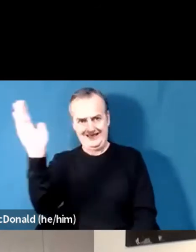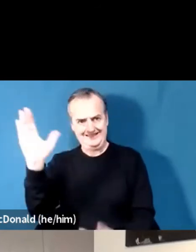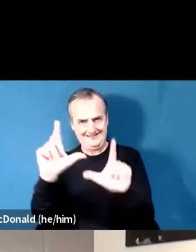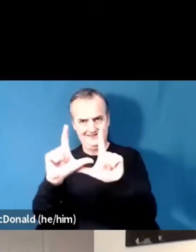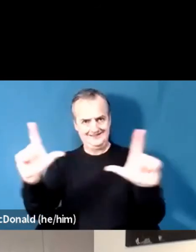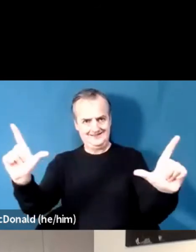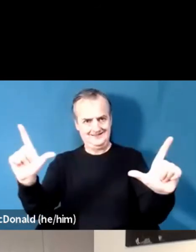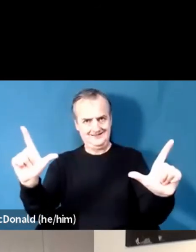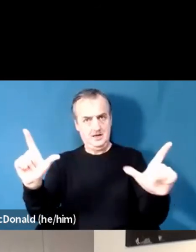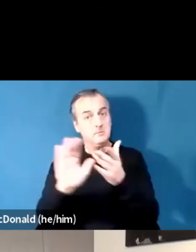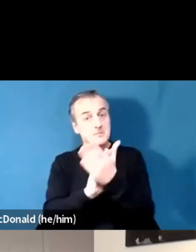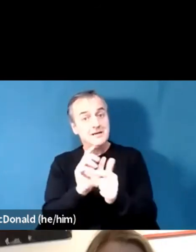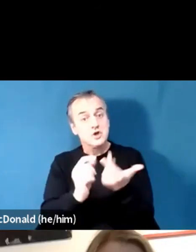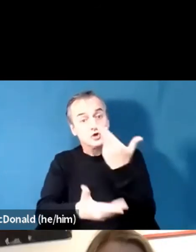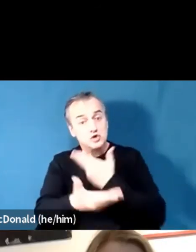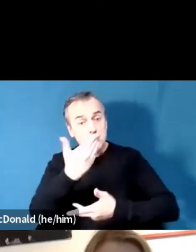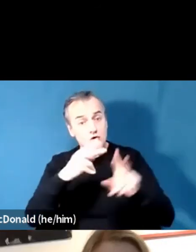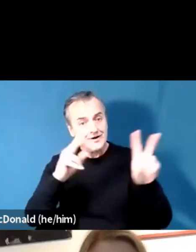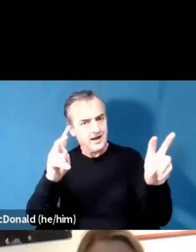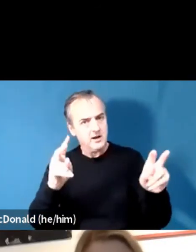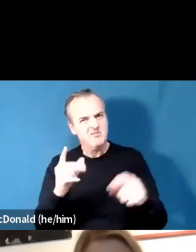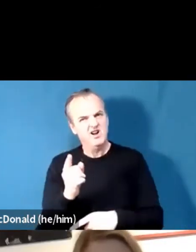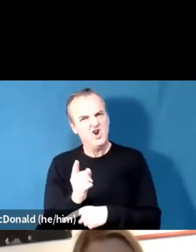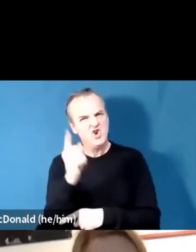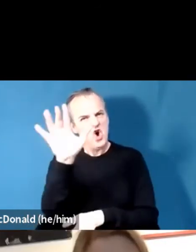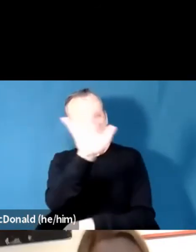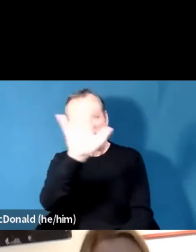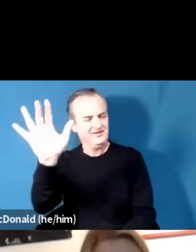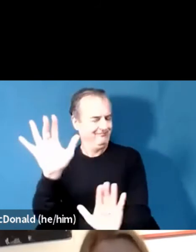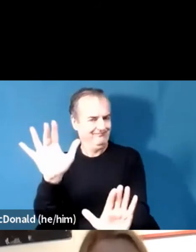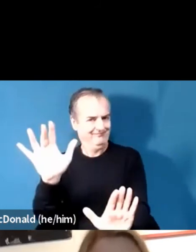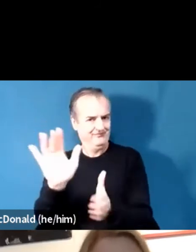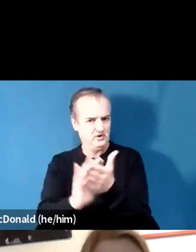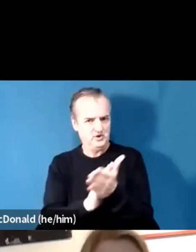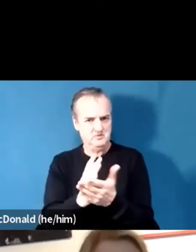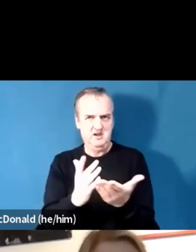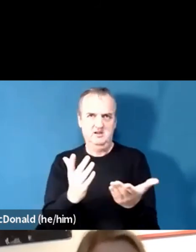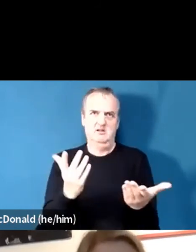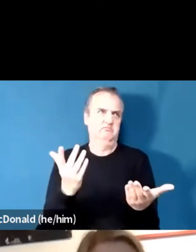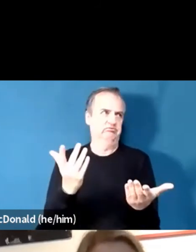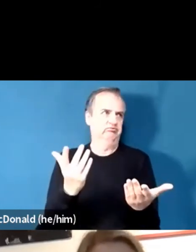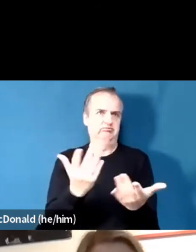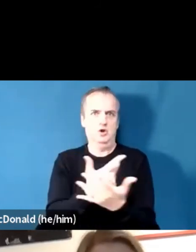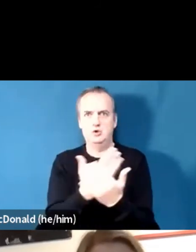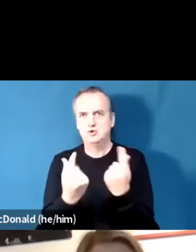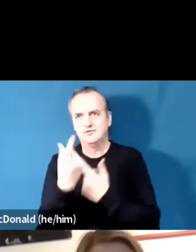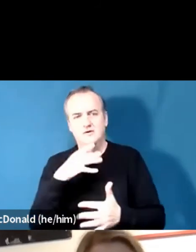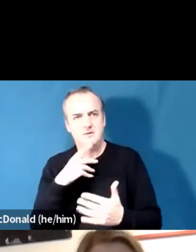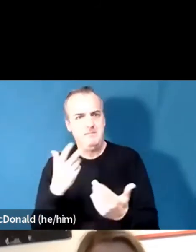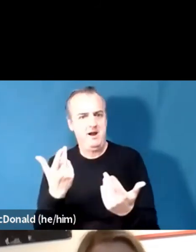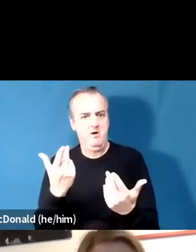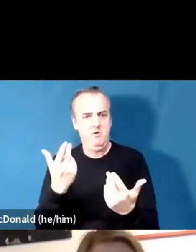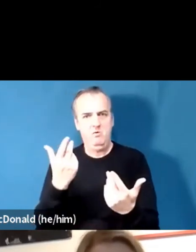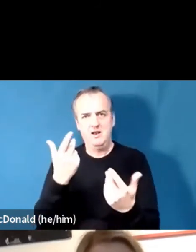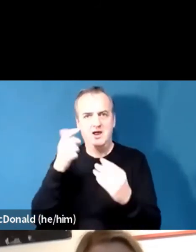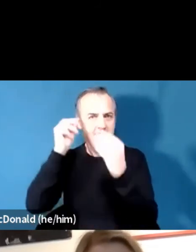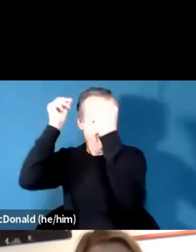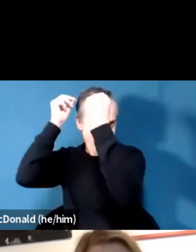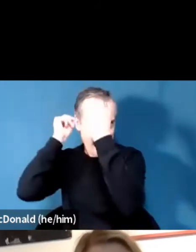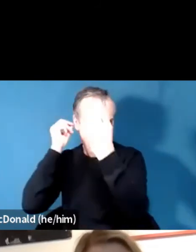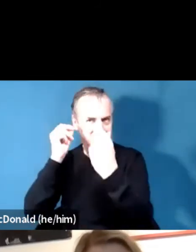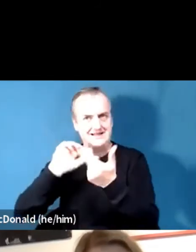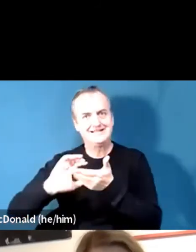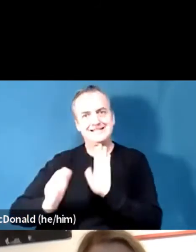us a northern story. We're not looking for, you know, 1,000 pictures on with involved flat caps, and in fact,